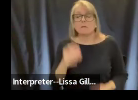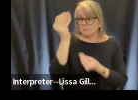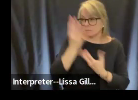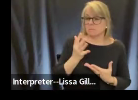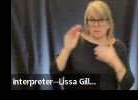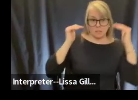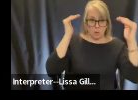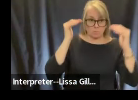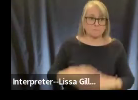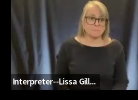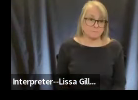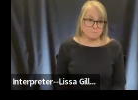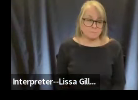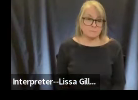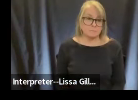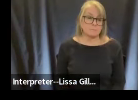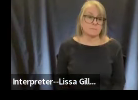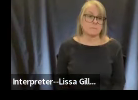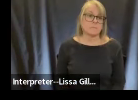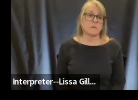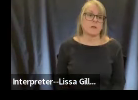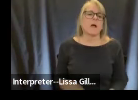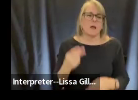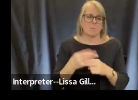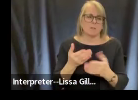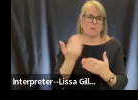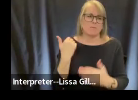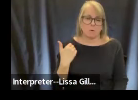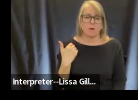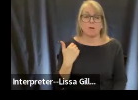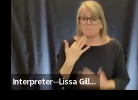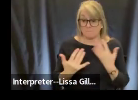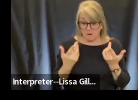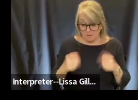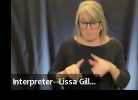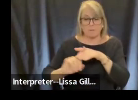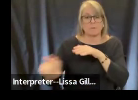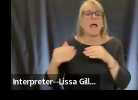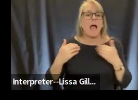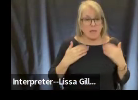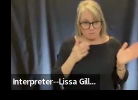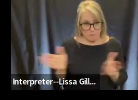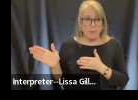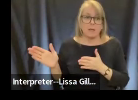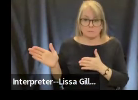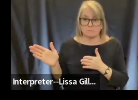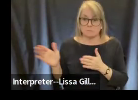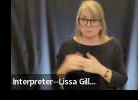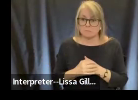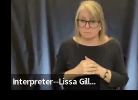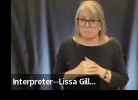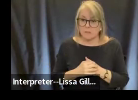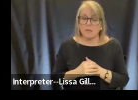And then for evacuating from a fire, I mentioned this before, having that home escape plan, have a route, and especially for those who